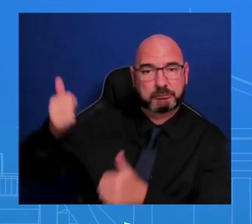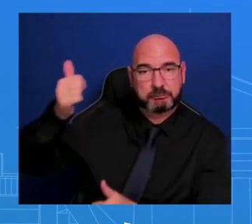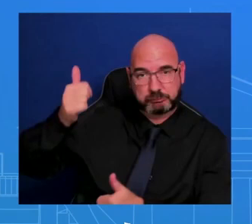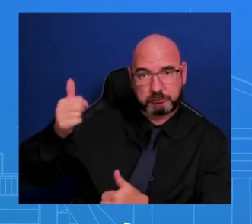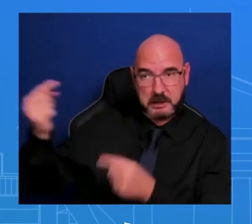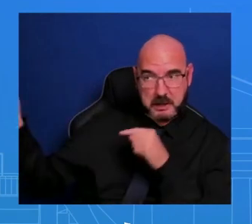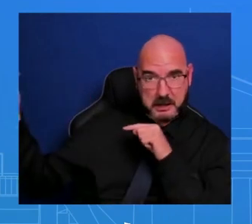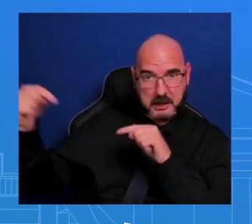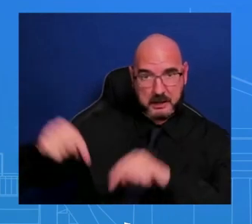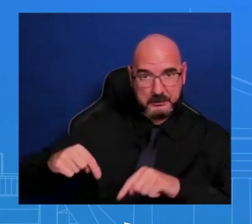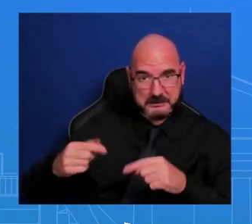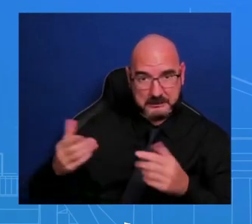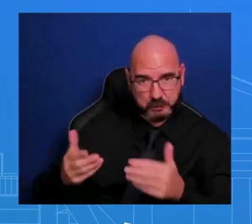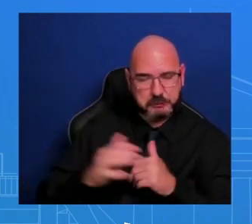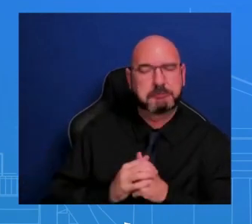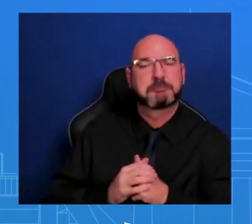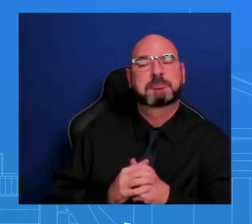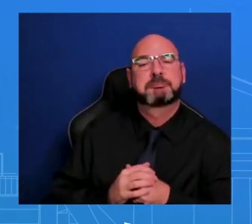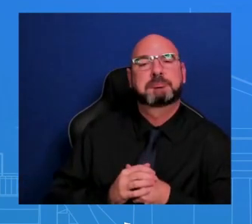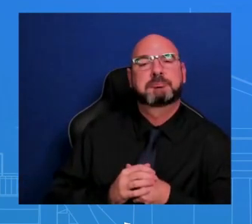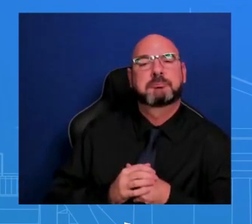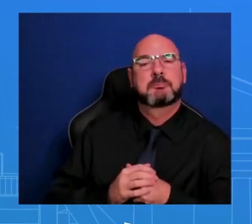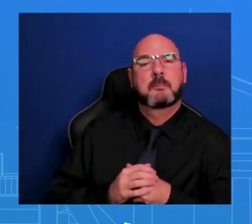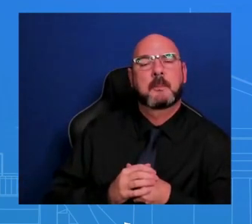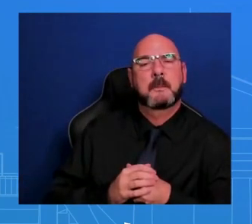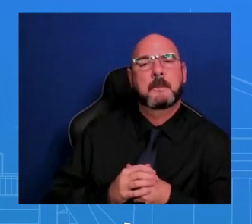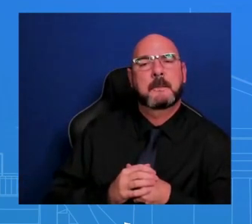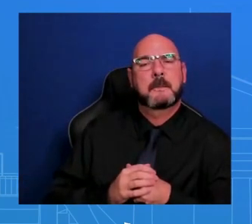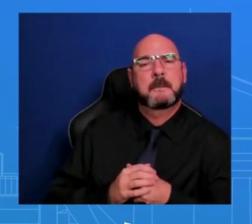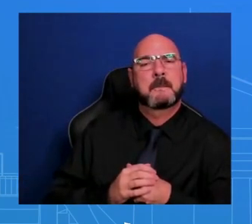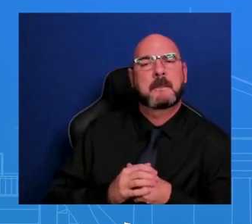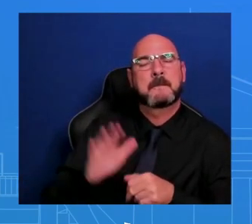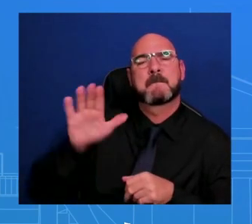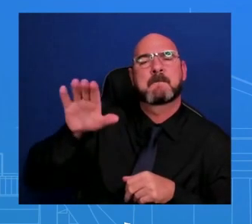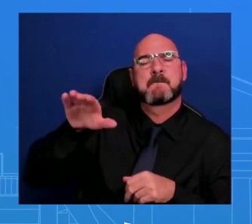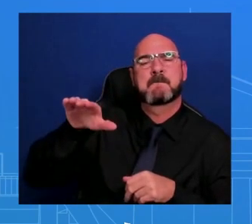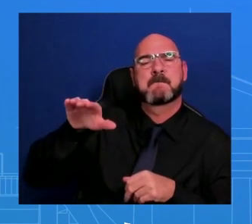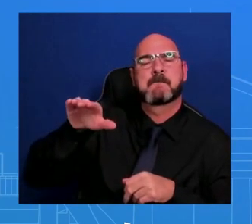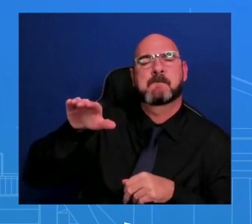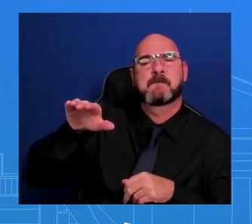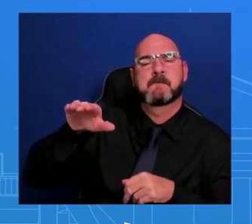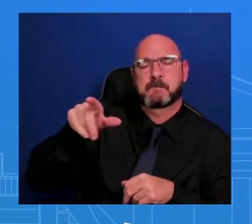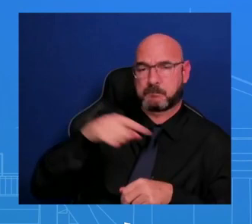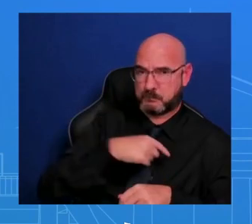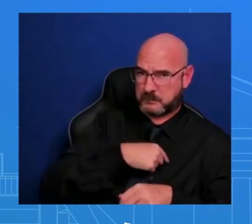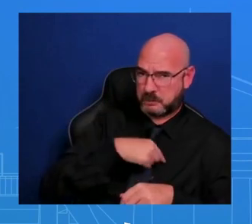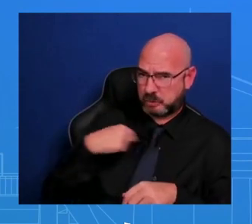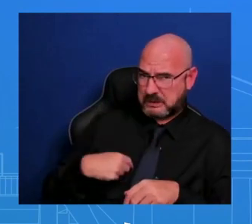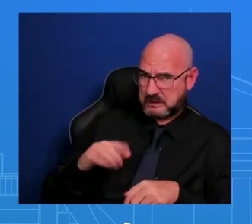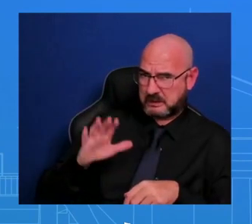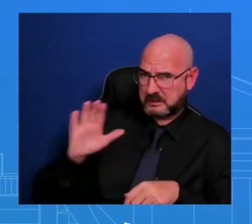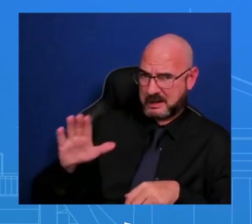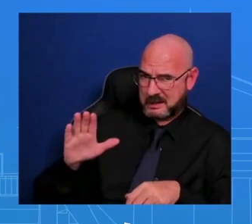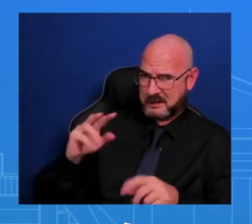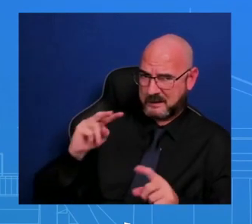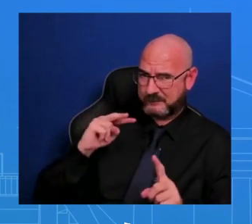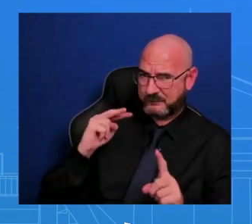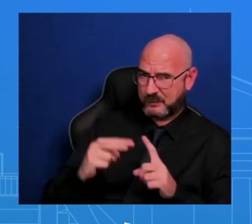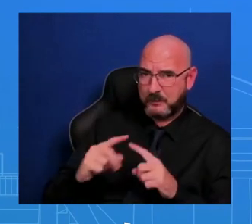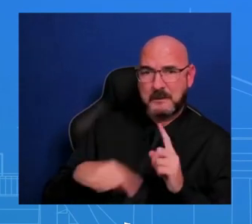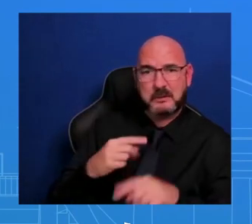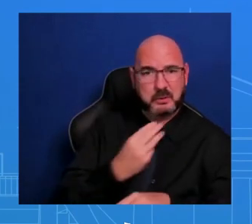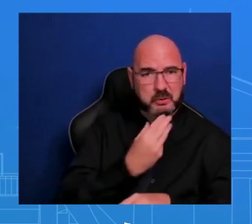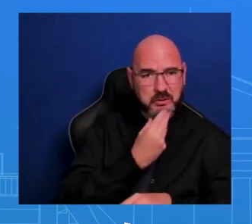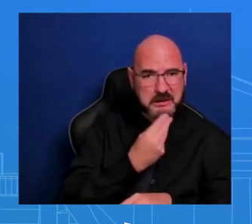this APEC summit, is China's stance on Israel and Ukraine on the agenda? And also, in the wake of those